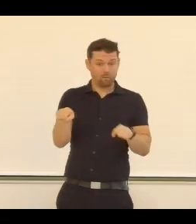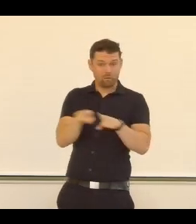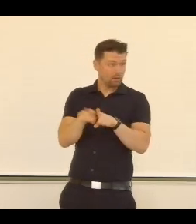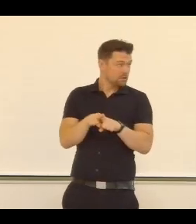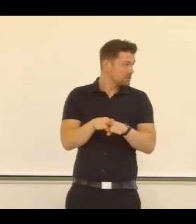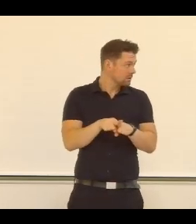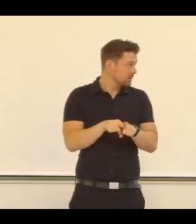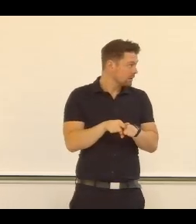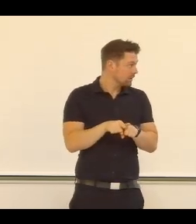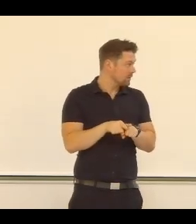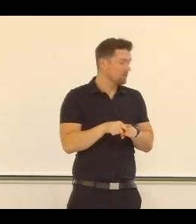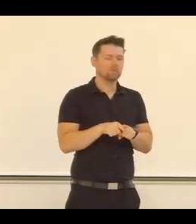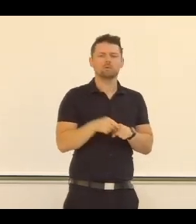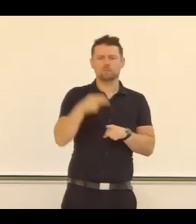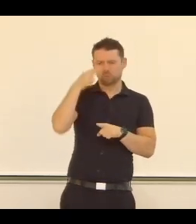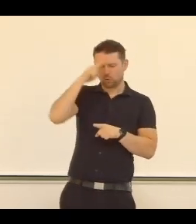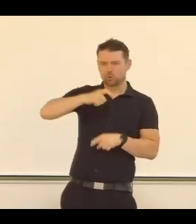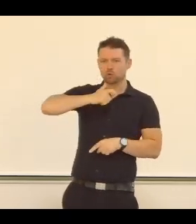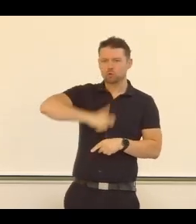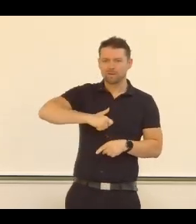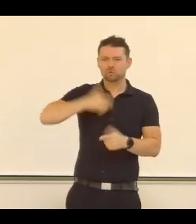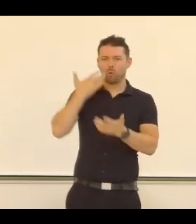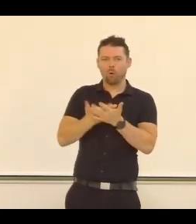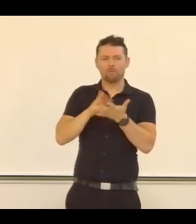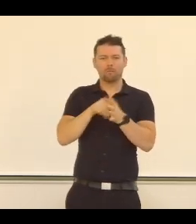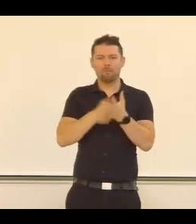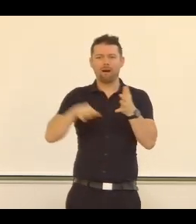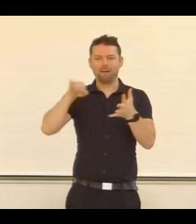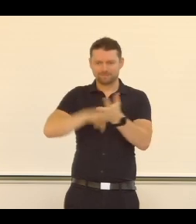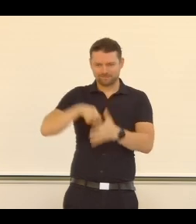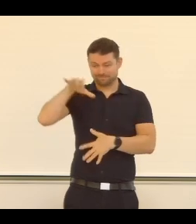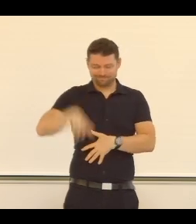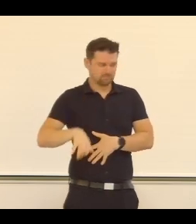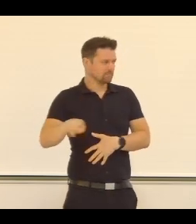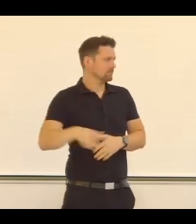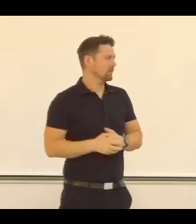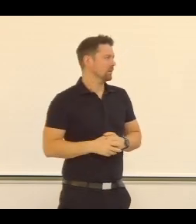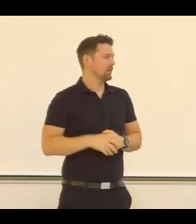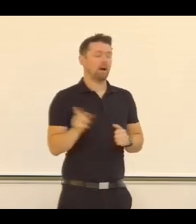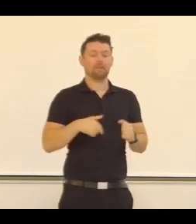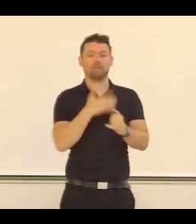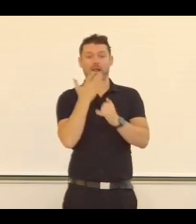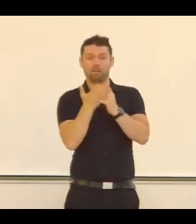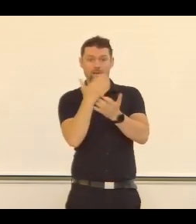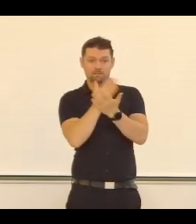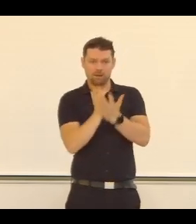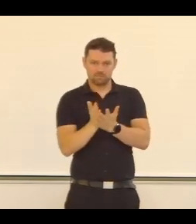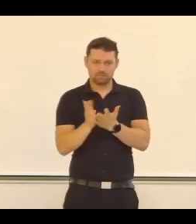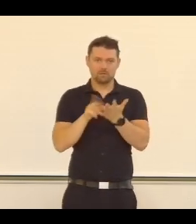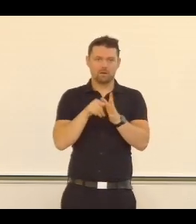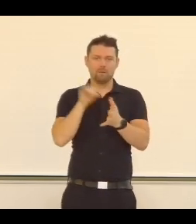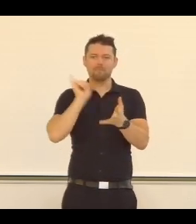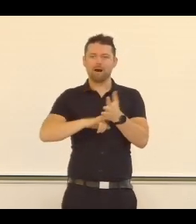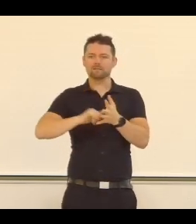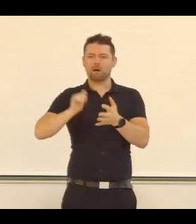is called the Humans on Mars initiative in Bremen. And my last point will be the Mars production